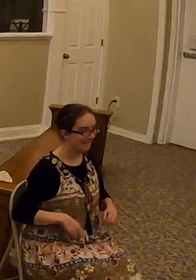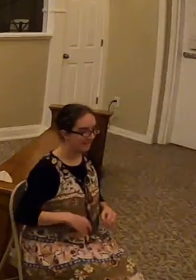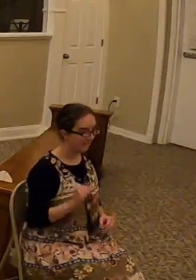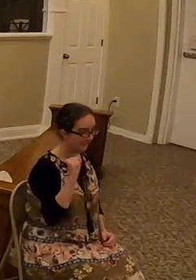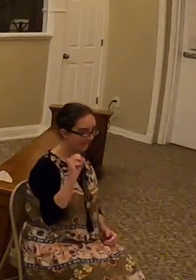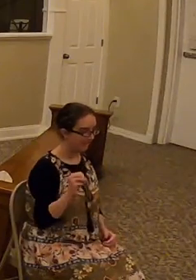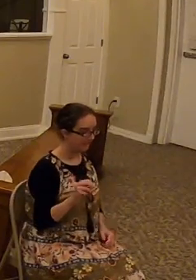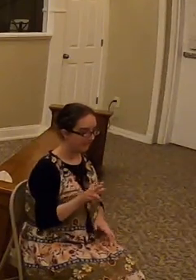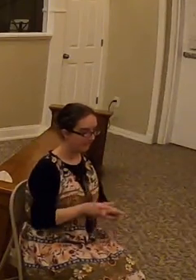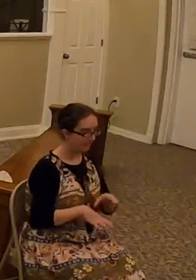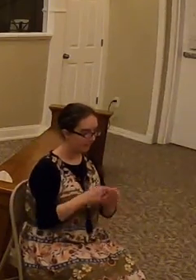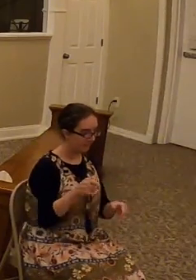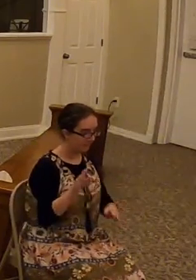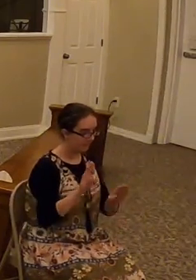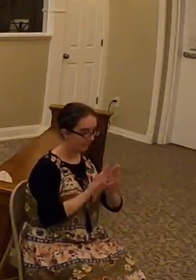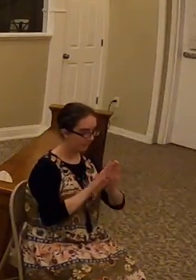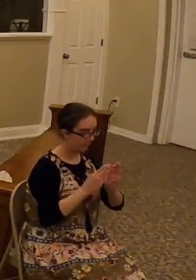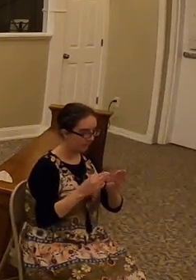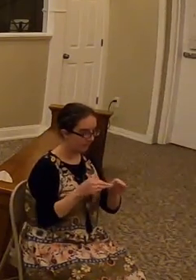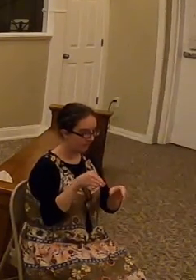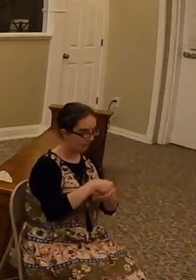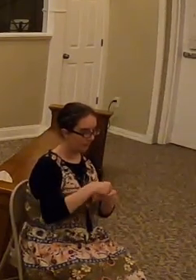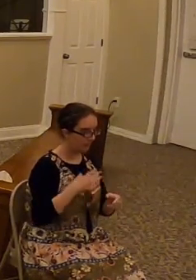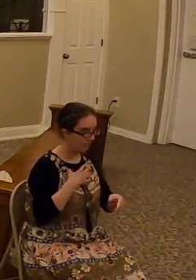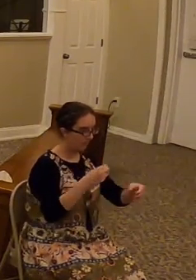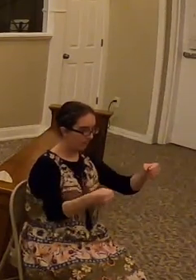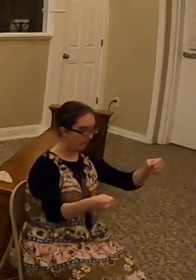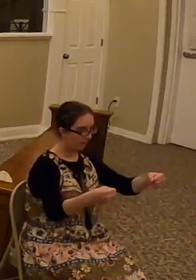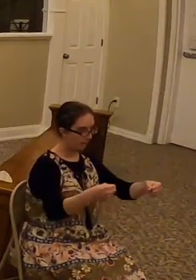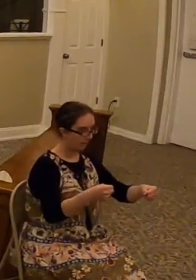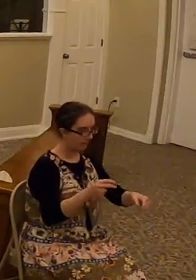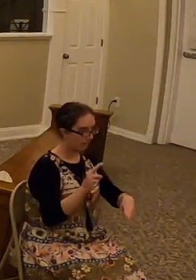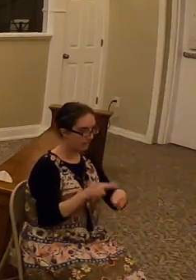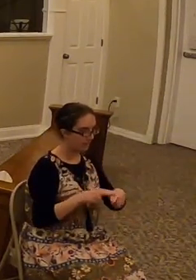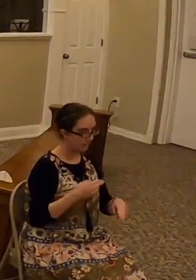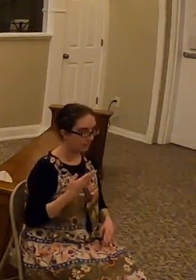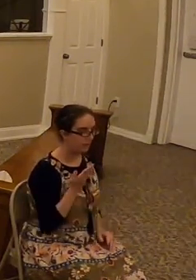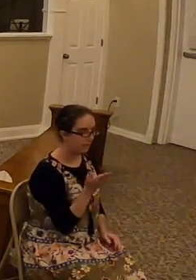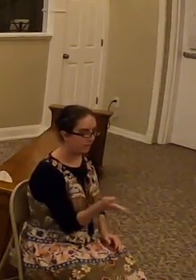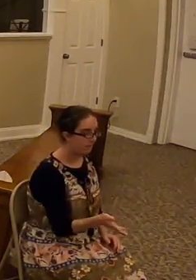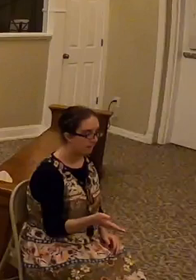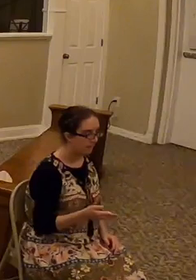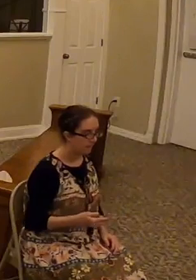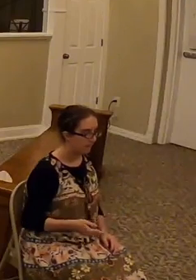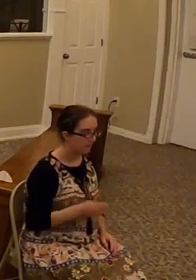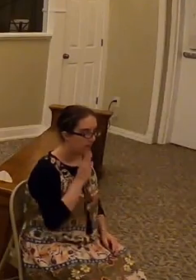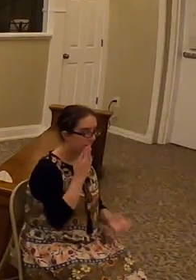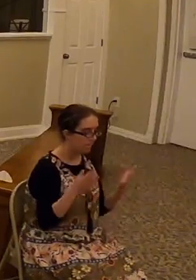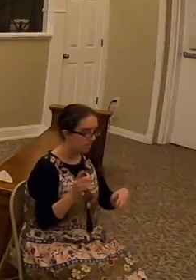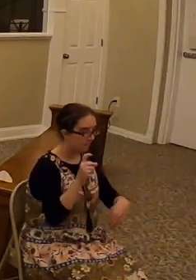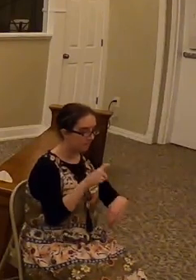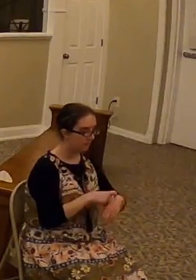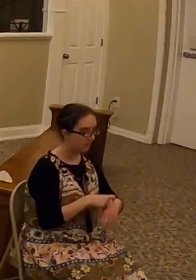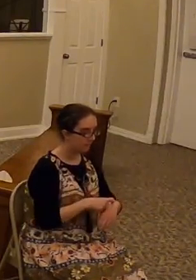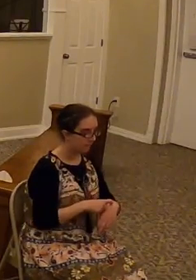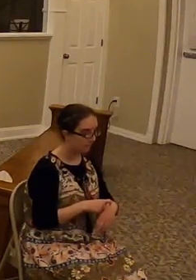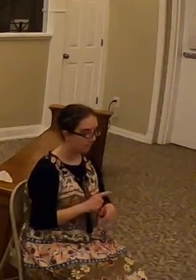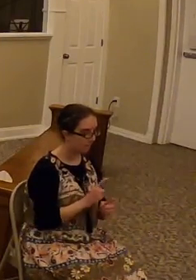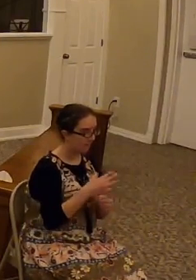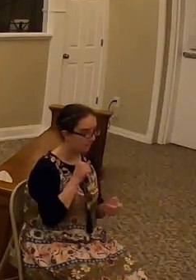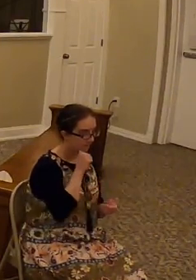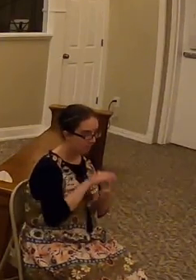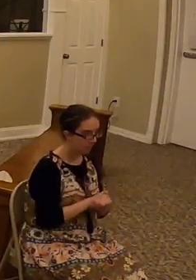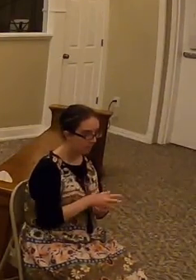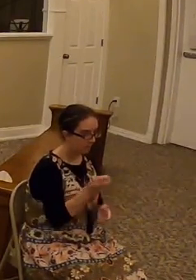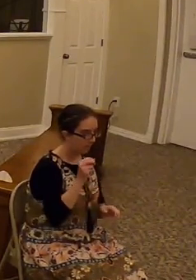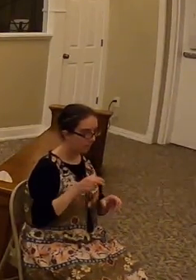And so I'd walk out the door and I would get in my car and I would sit there. There's been times that when my wife